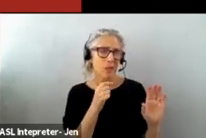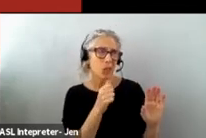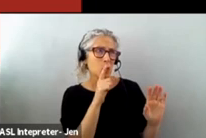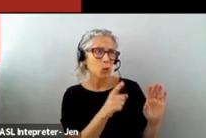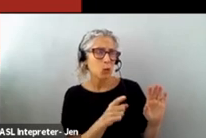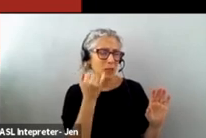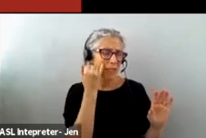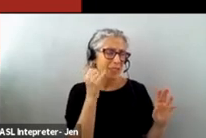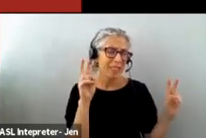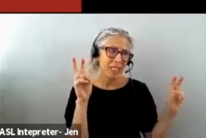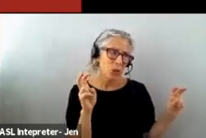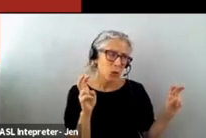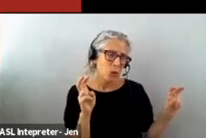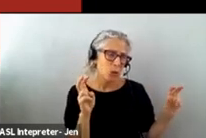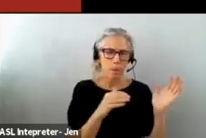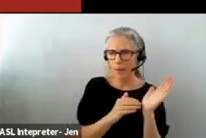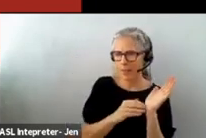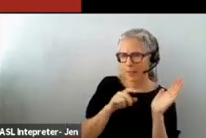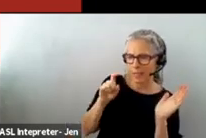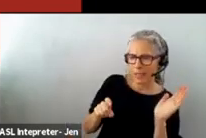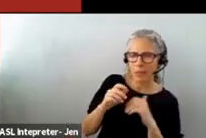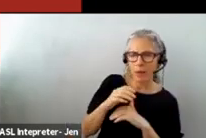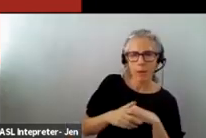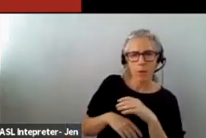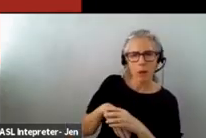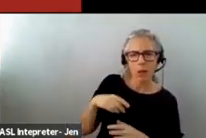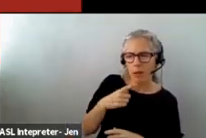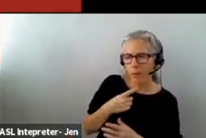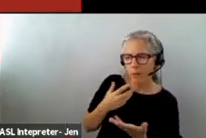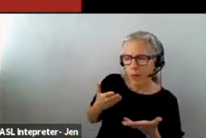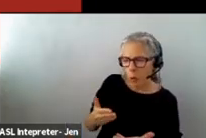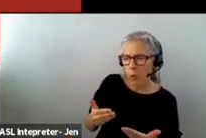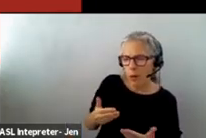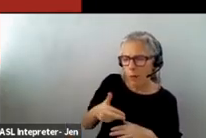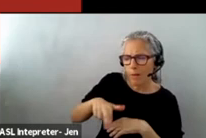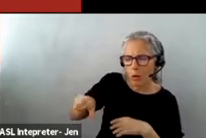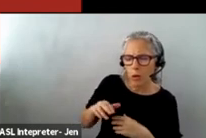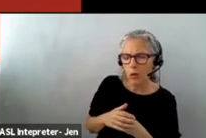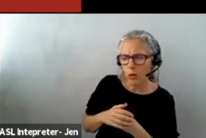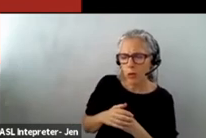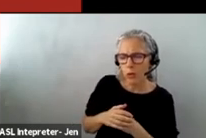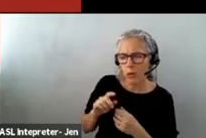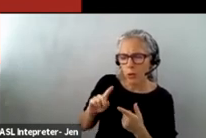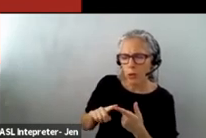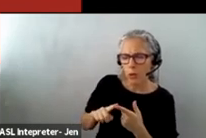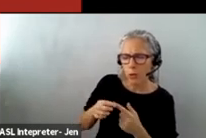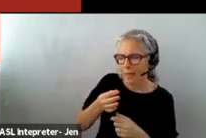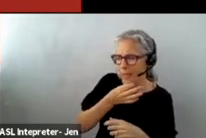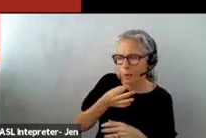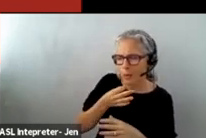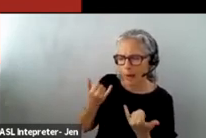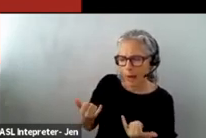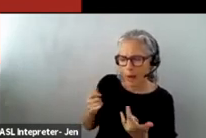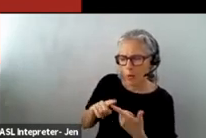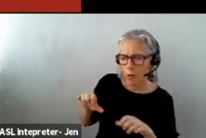if this is an issue, our pediatricians need to be comfortable with saying, let's go ahead and refer you to experts now to do